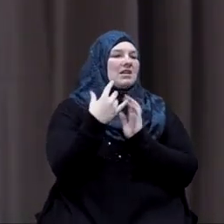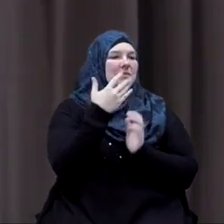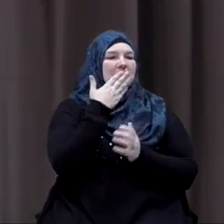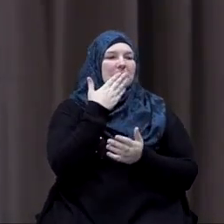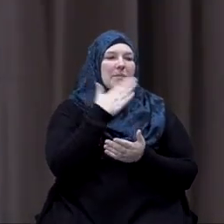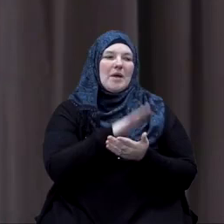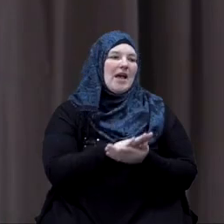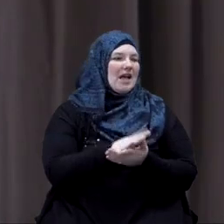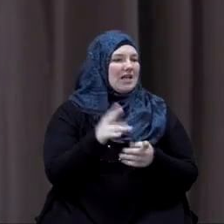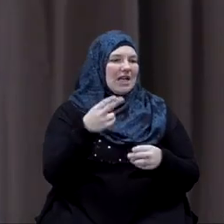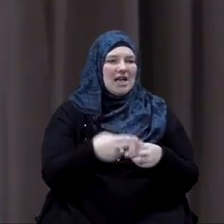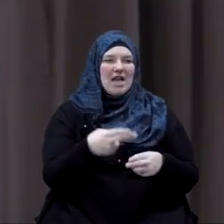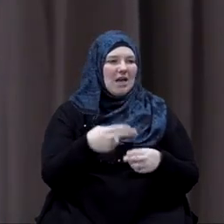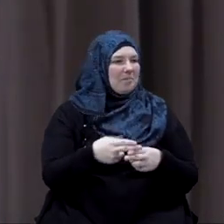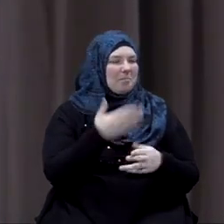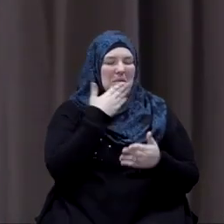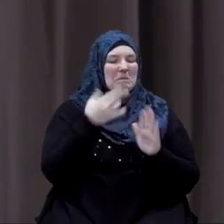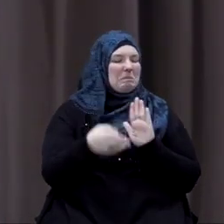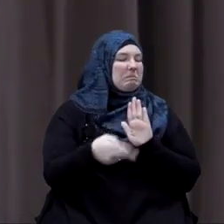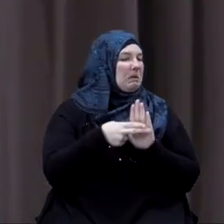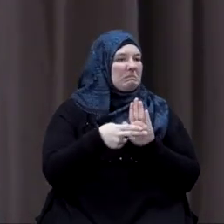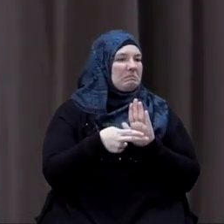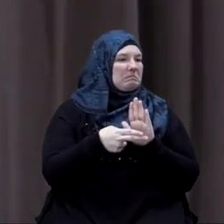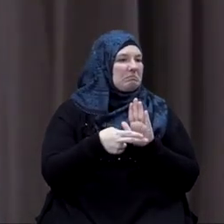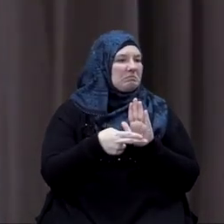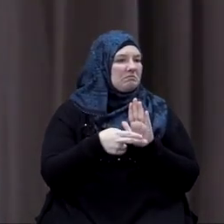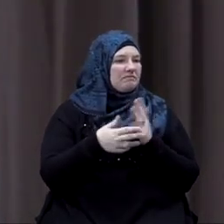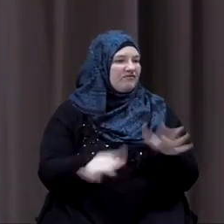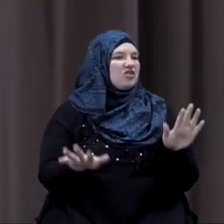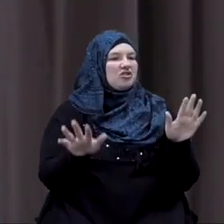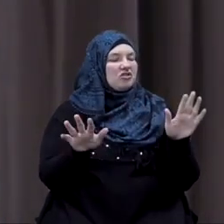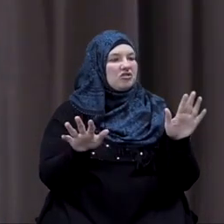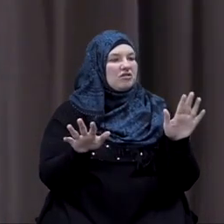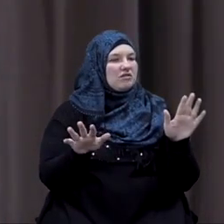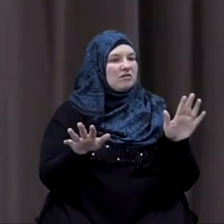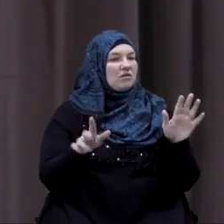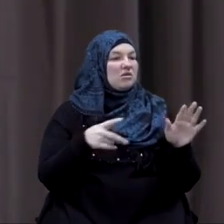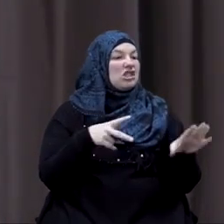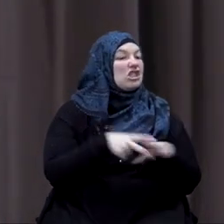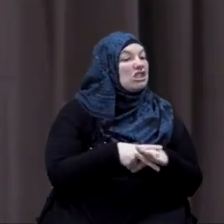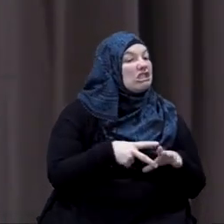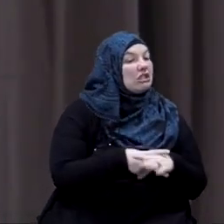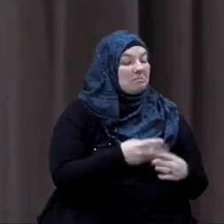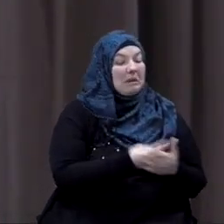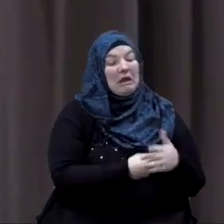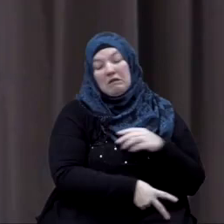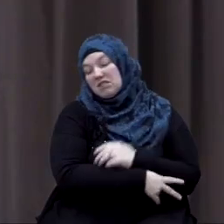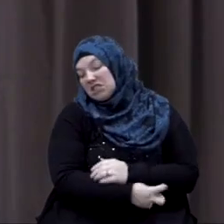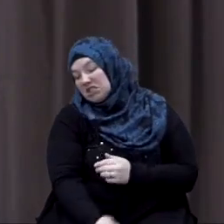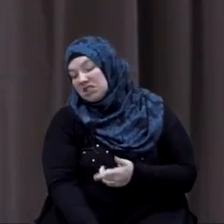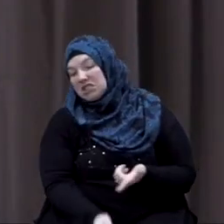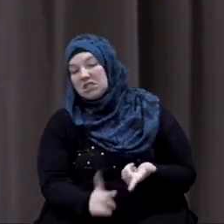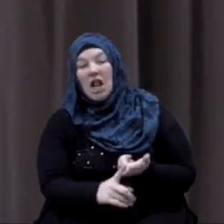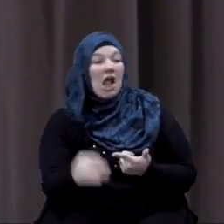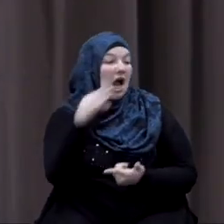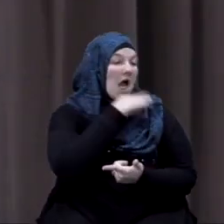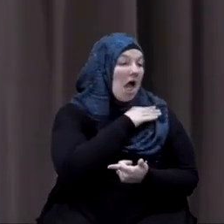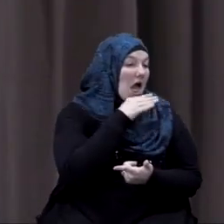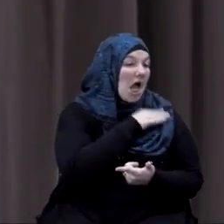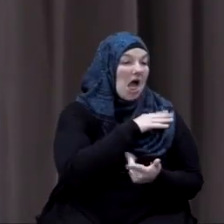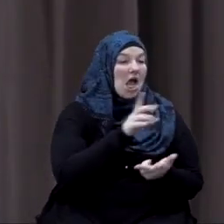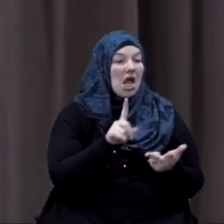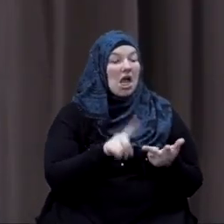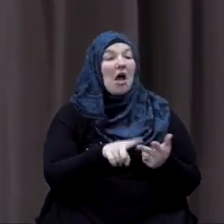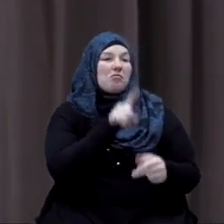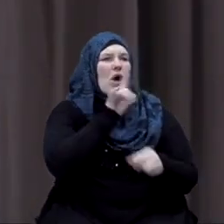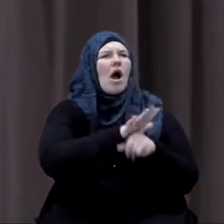one black eye, two black eyes. When we cheat, when we lie, when we renege